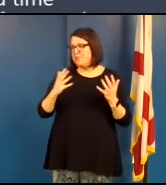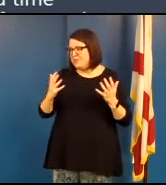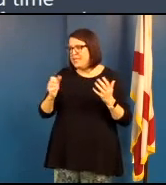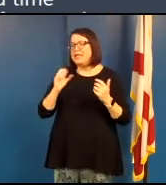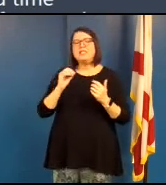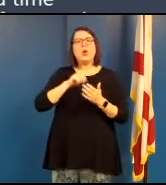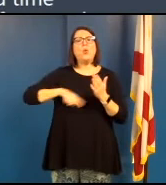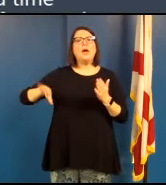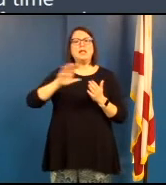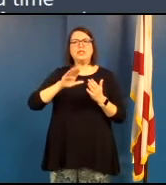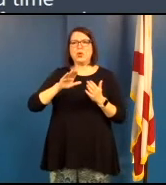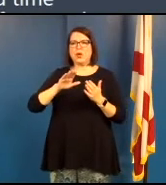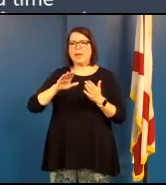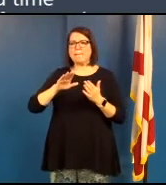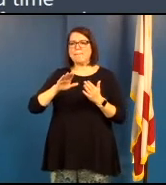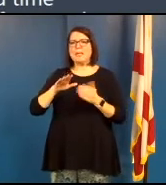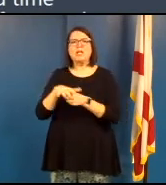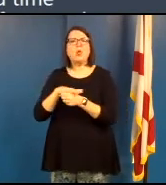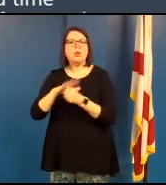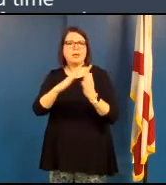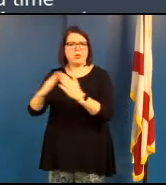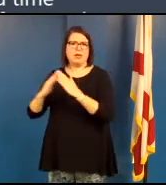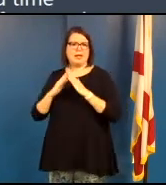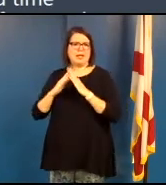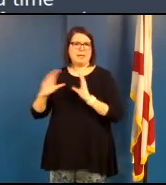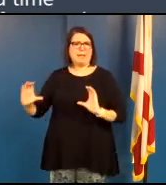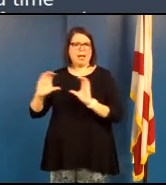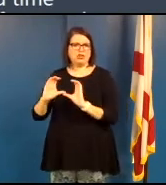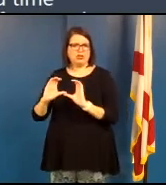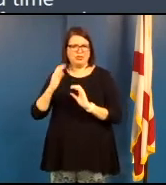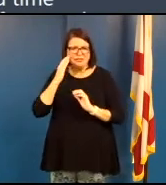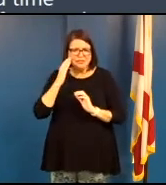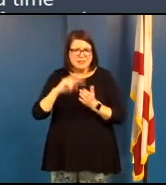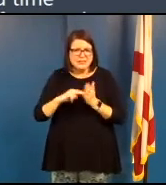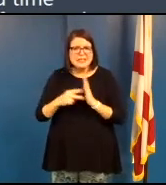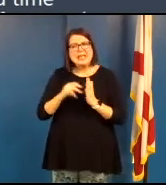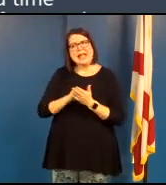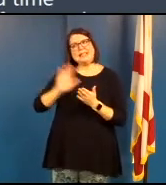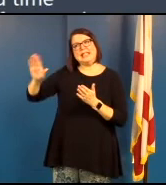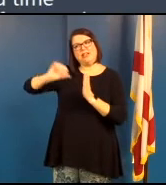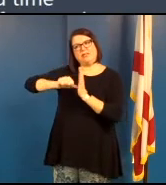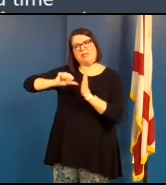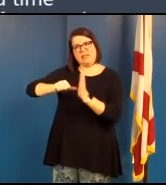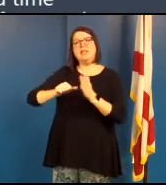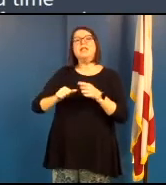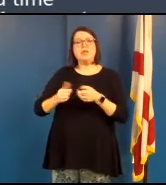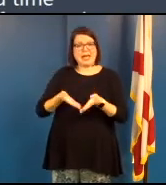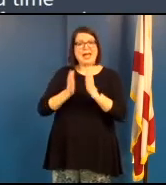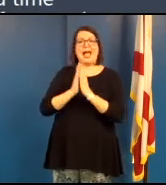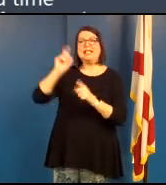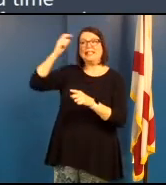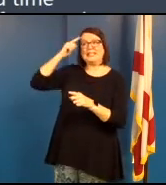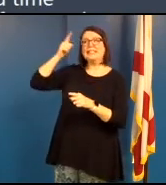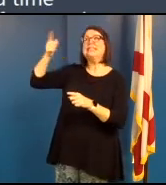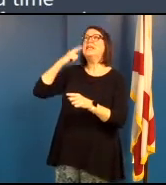Y'all have had kind of a local match for previous asks you all have made. Committee staff is going to verify those local commitments to verify